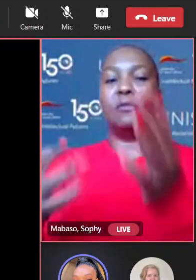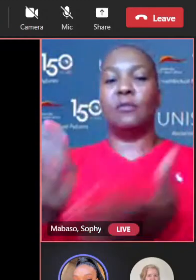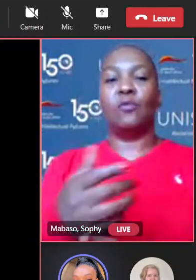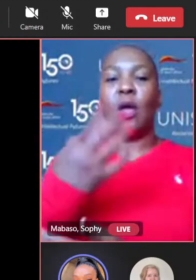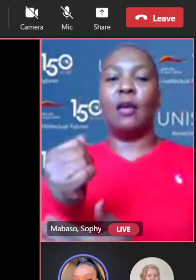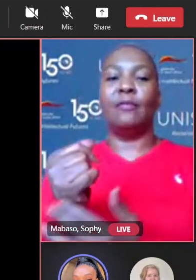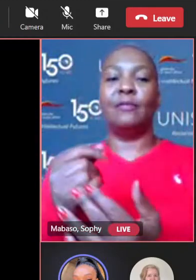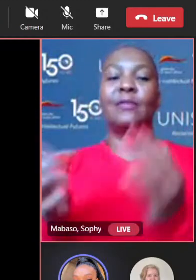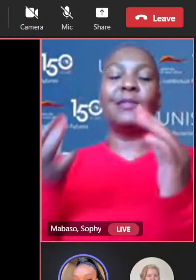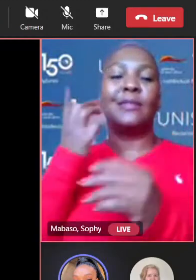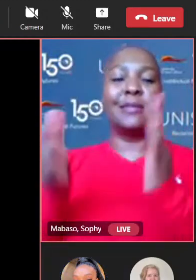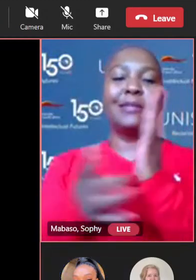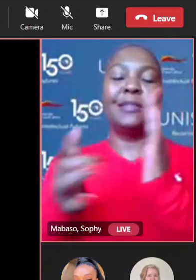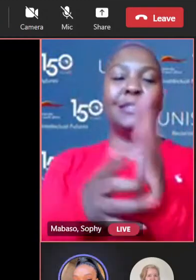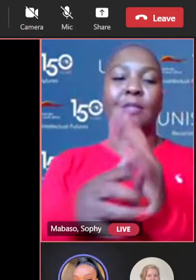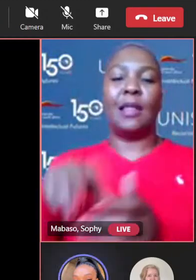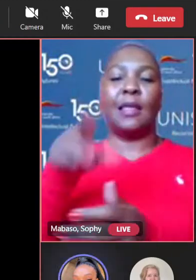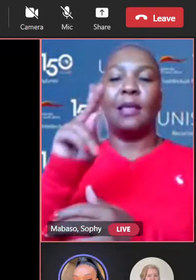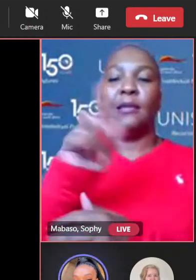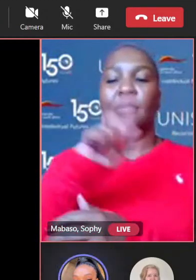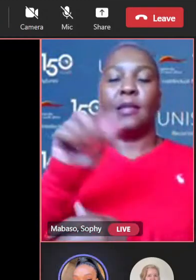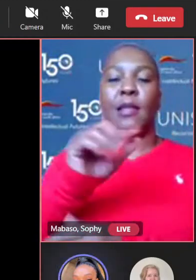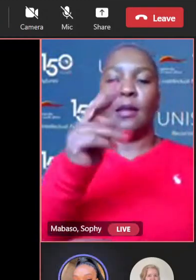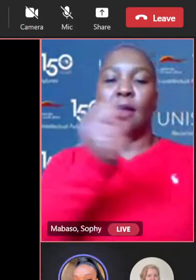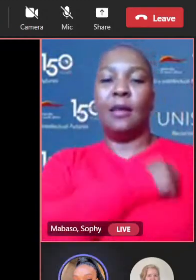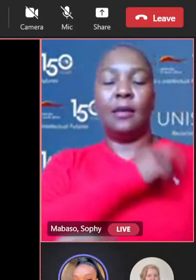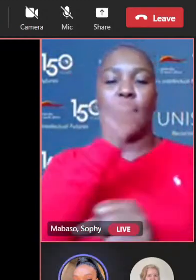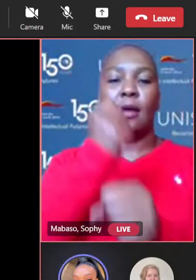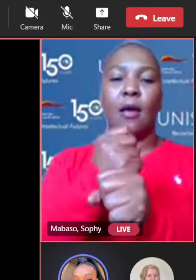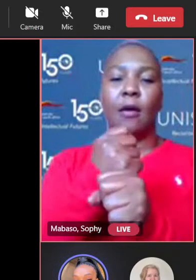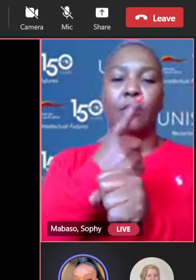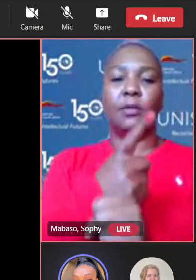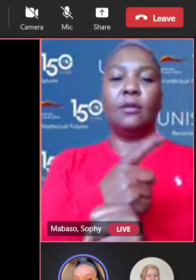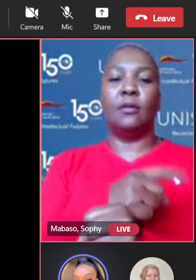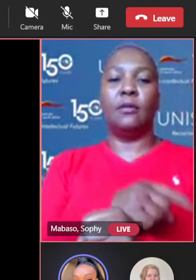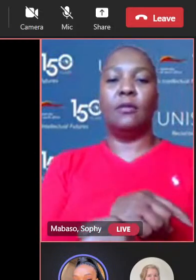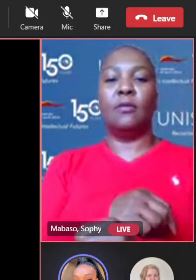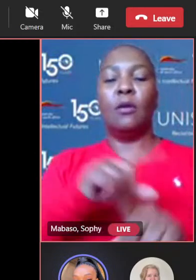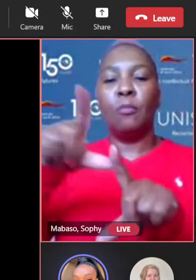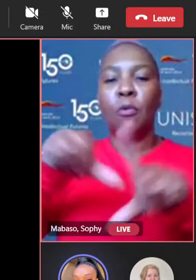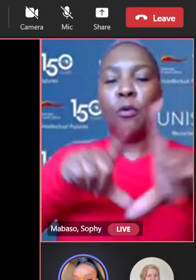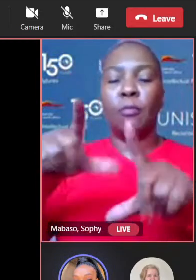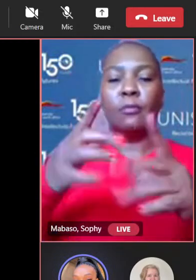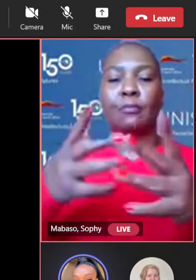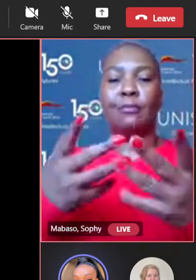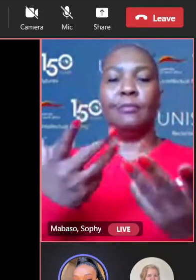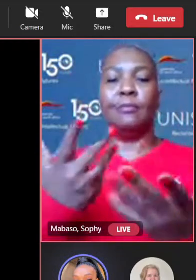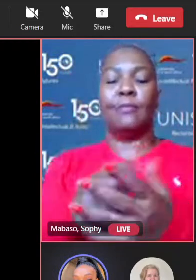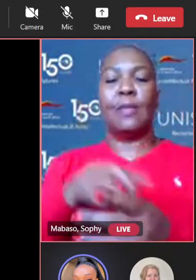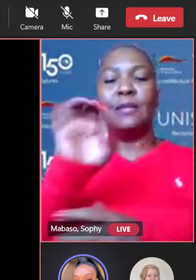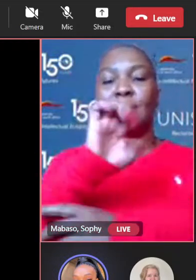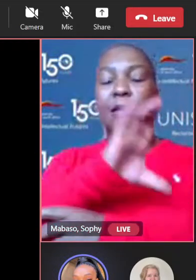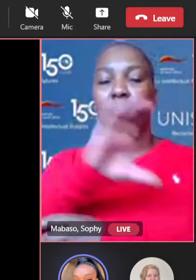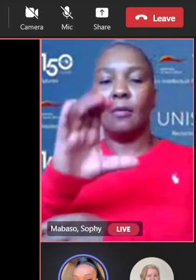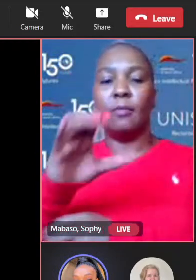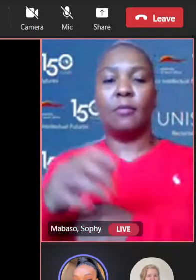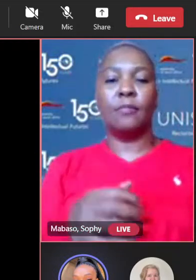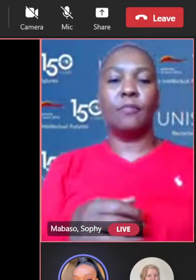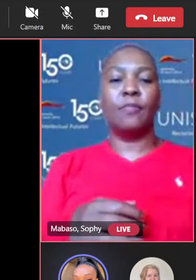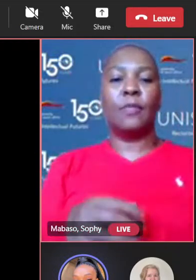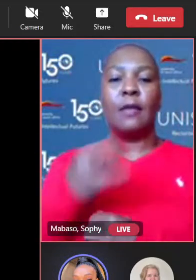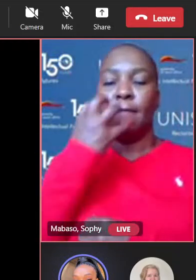access centers in KZN, in Gauteng, in Limpopo, in Eastern Cape and Free